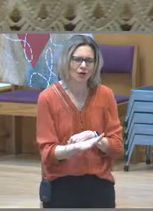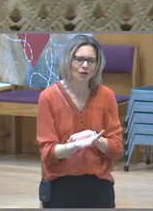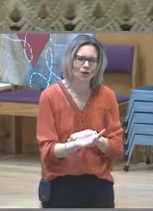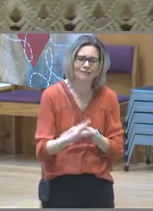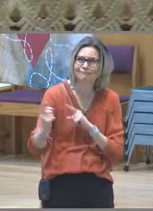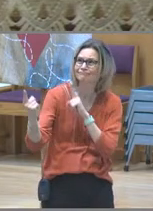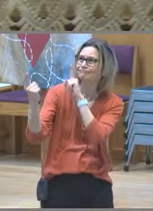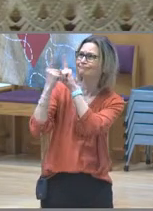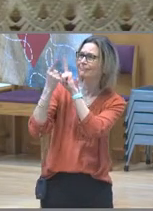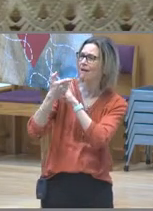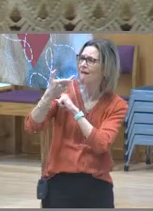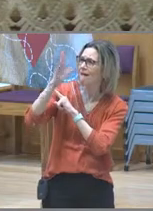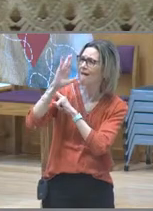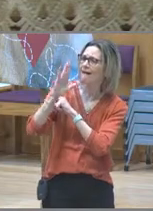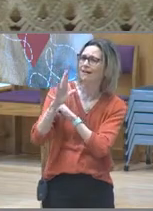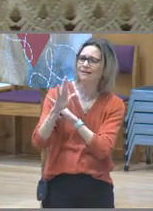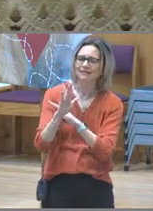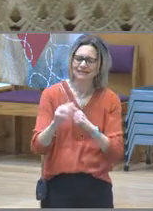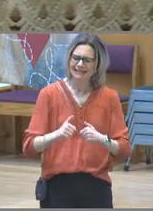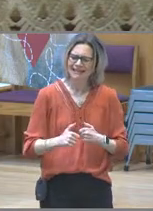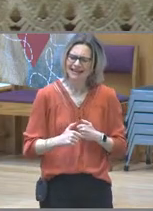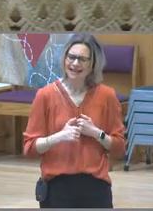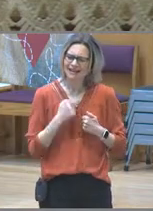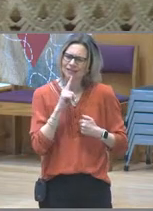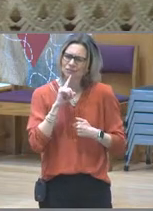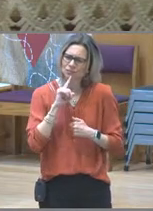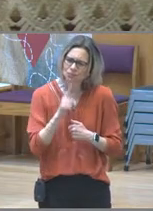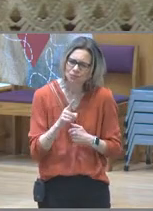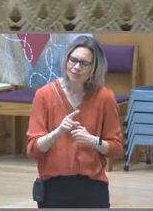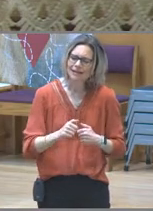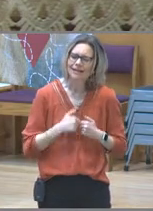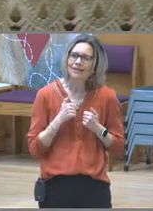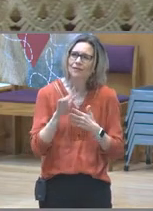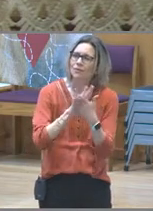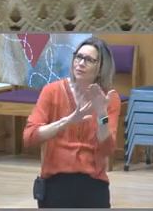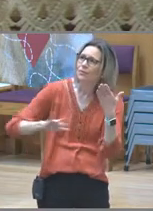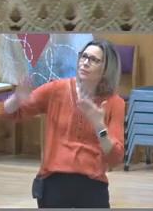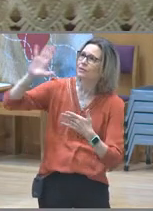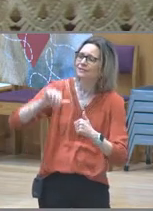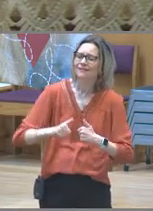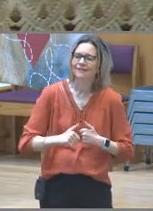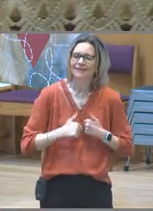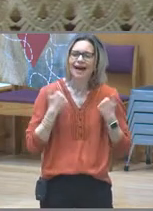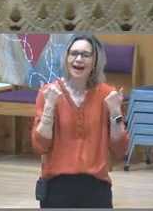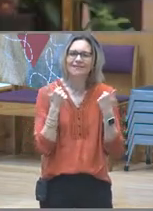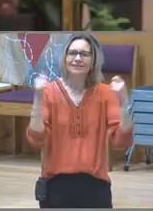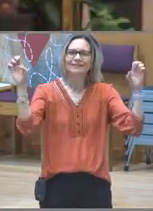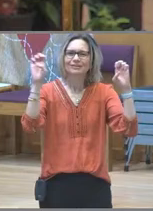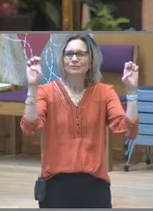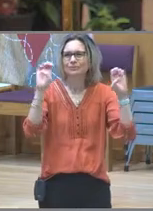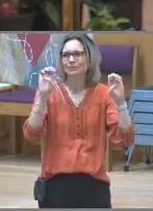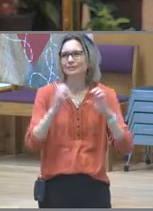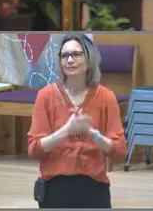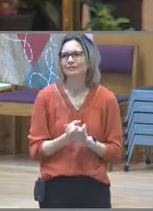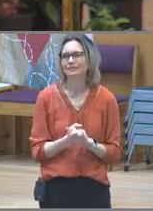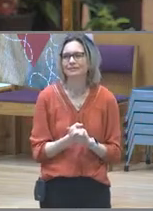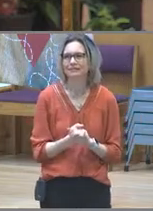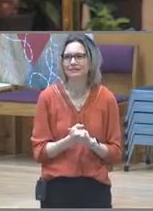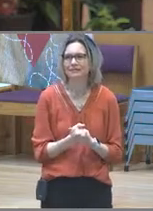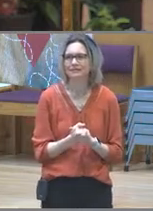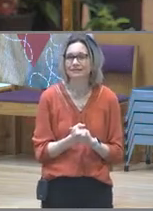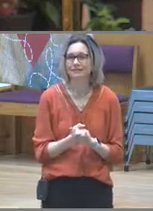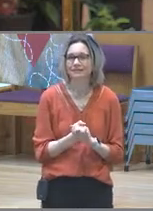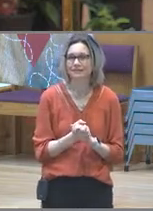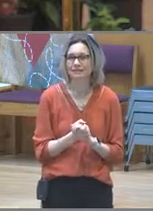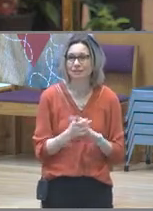arms, live authentically, and live in the glorious light of Easter. Please